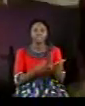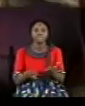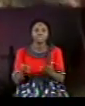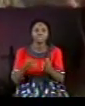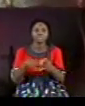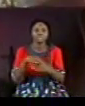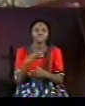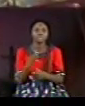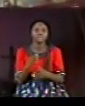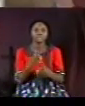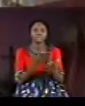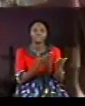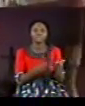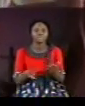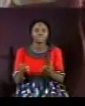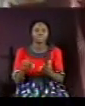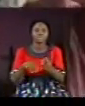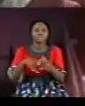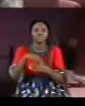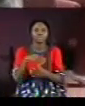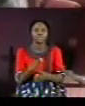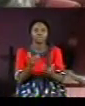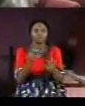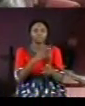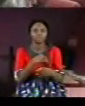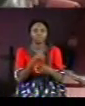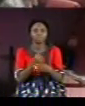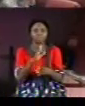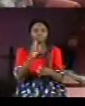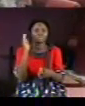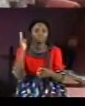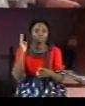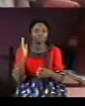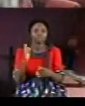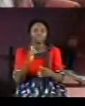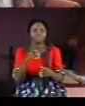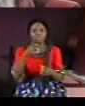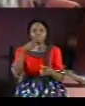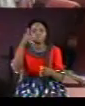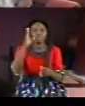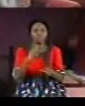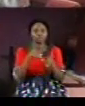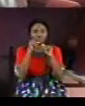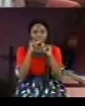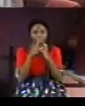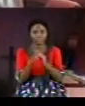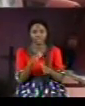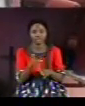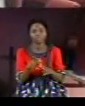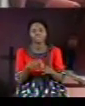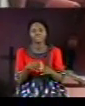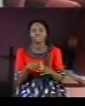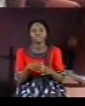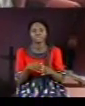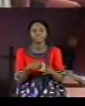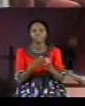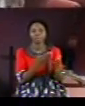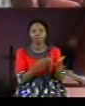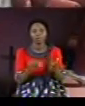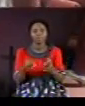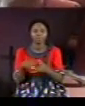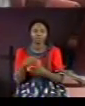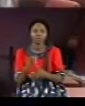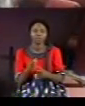Bring them out. Come and share your testimony. God bless you. Keep on bringing them out to the left-hand side of the stage here.